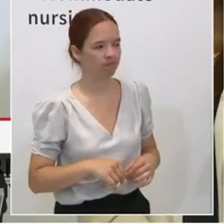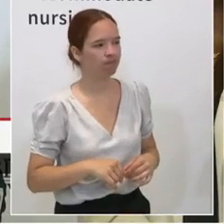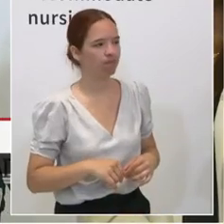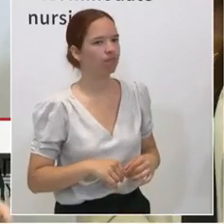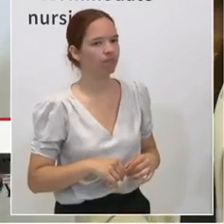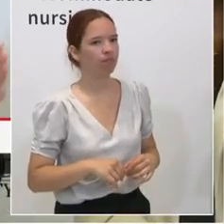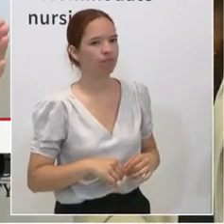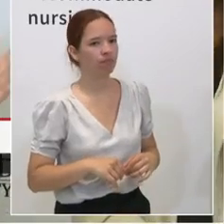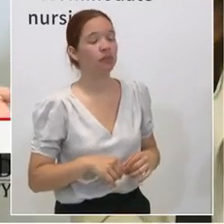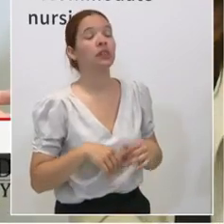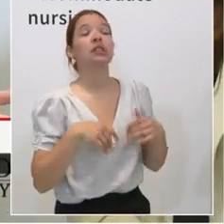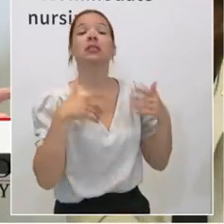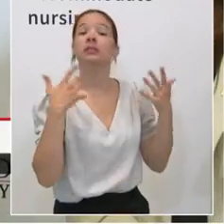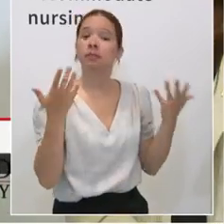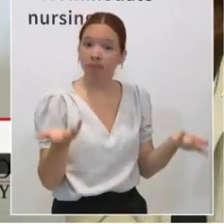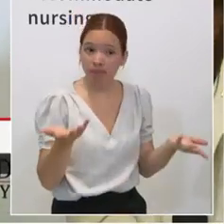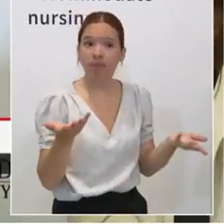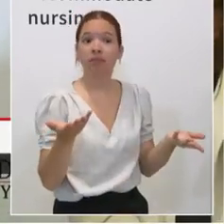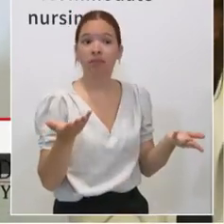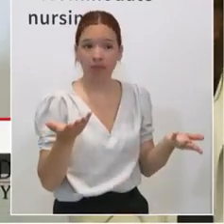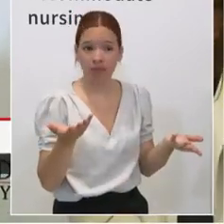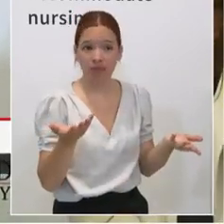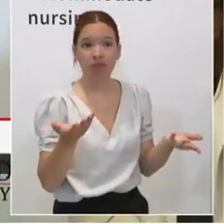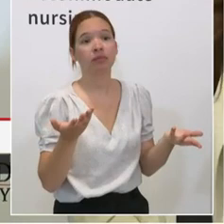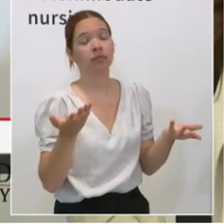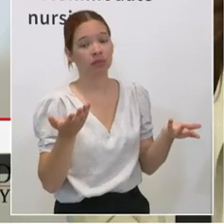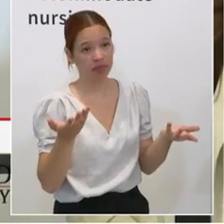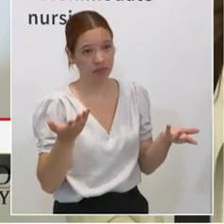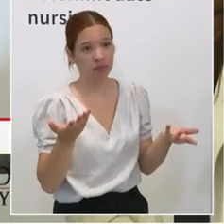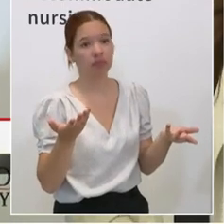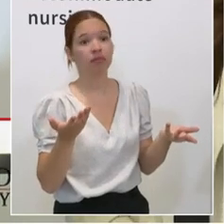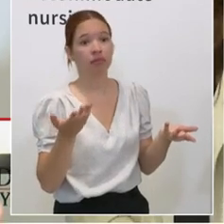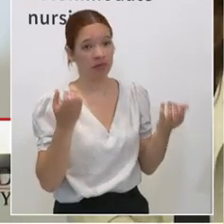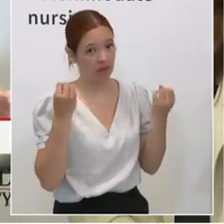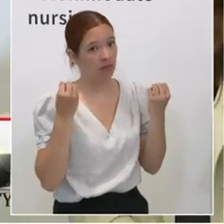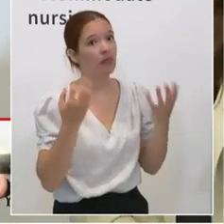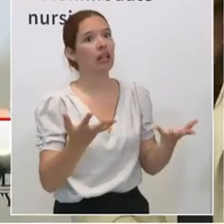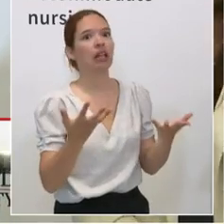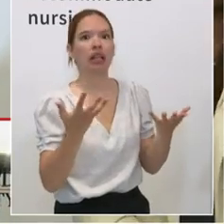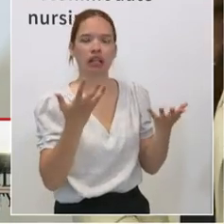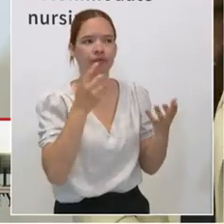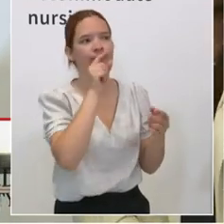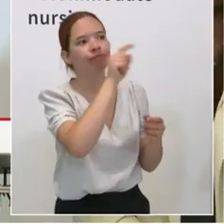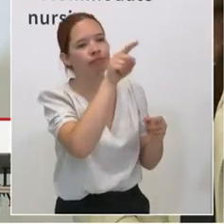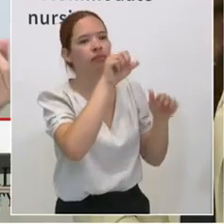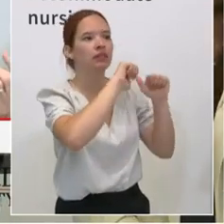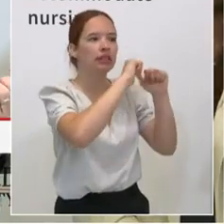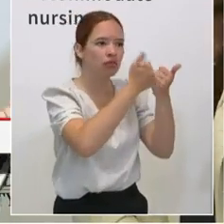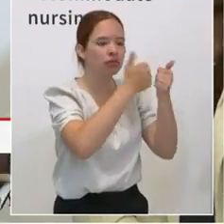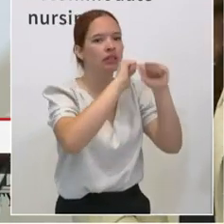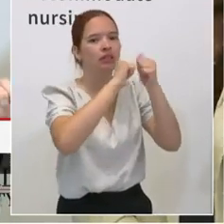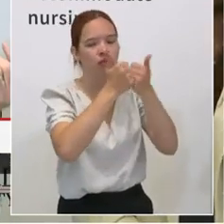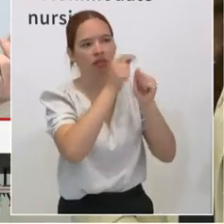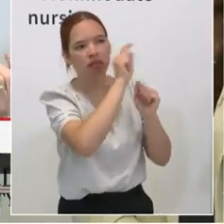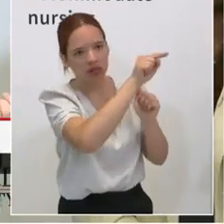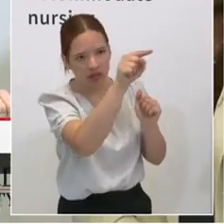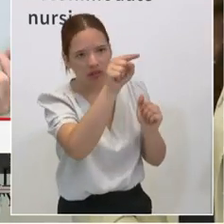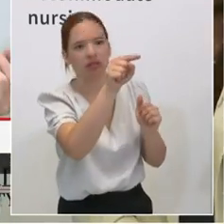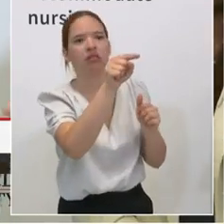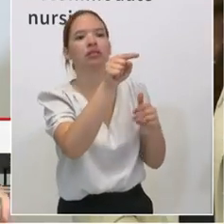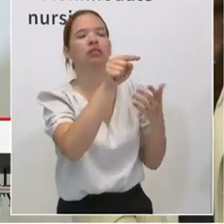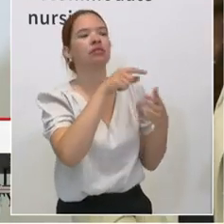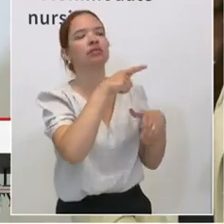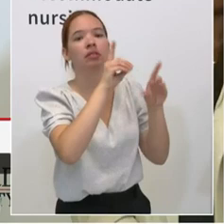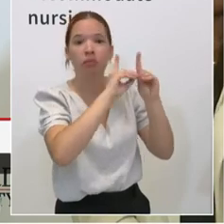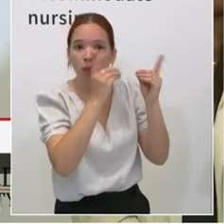of agencies, often led by our Department of Energy, the Environment, and DC Health, in the morning and the afternoon to be able to look at what the